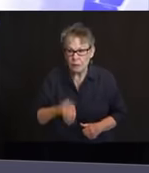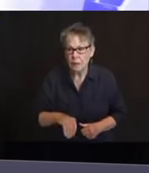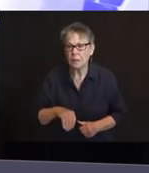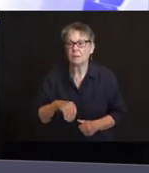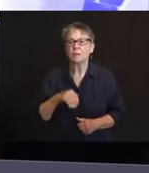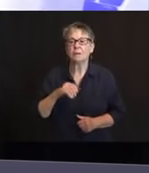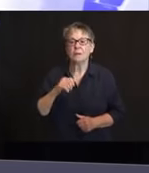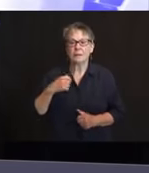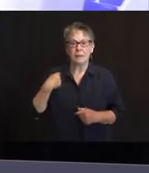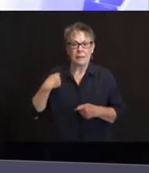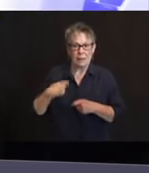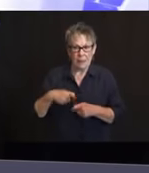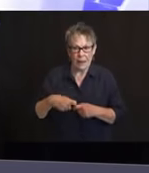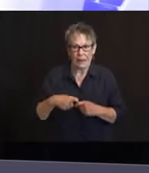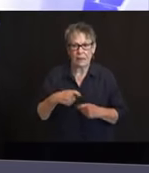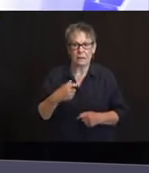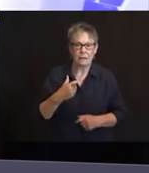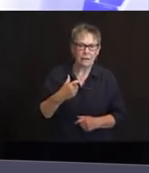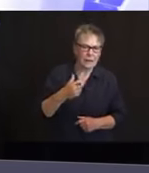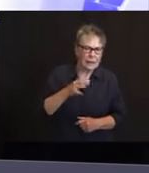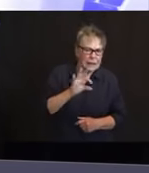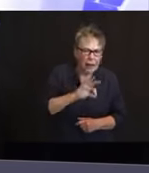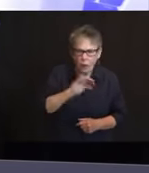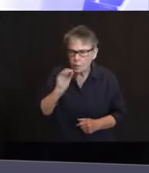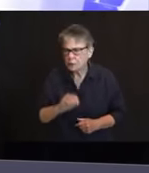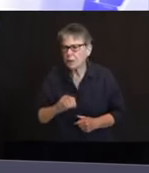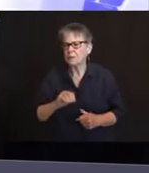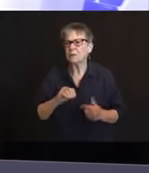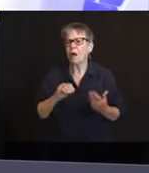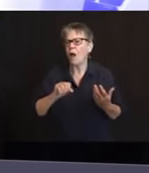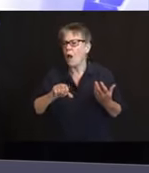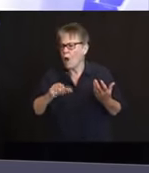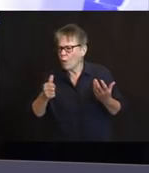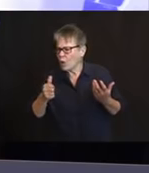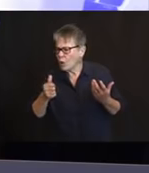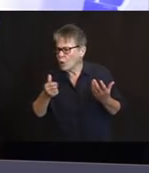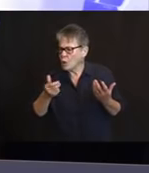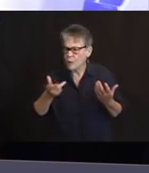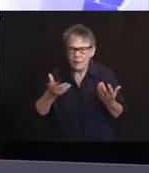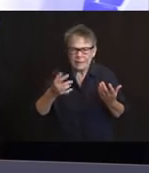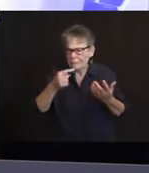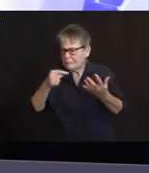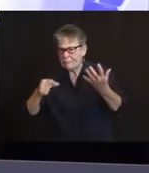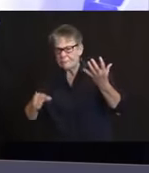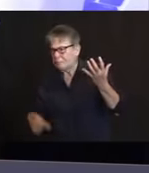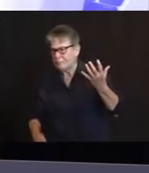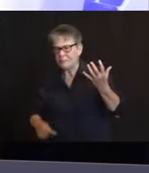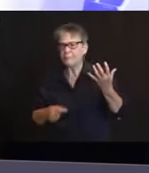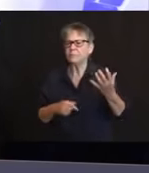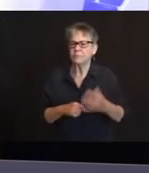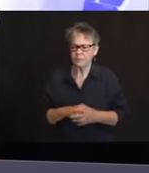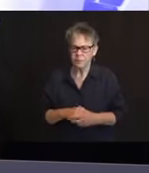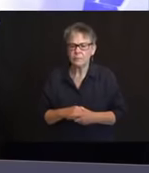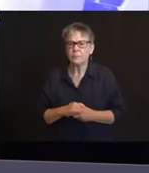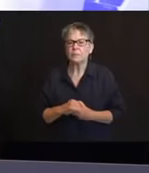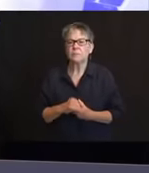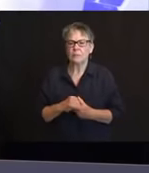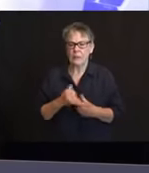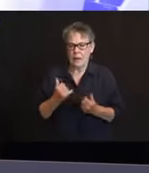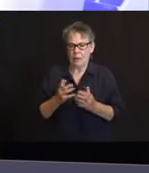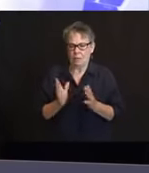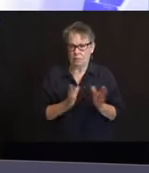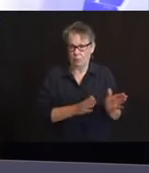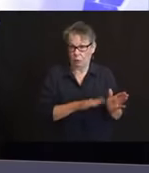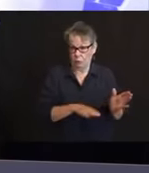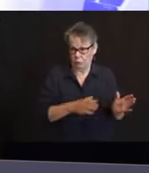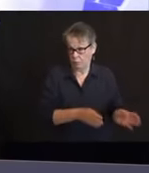3%. The Governor reviewed the new cases and deaths reported today. Sadly, today's report of deaths